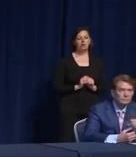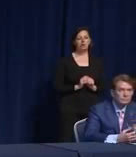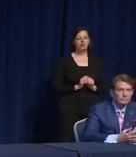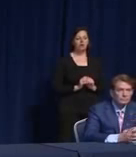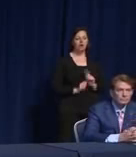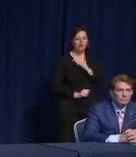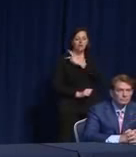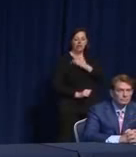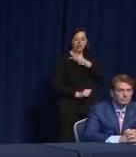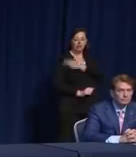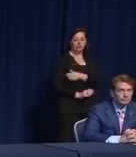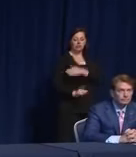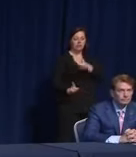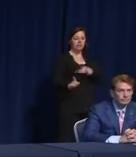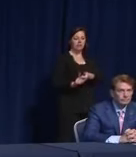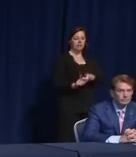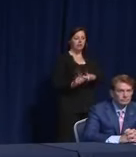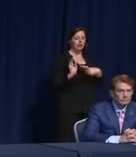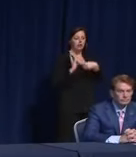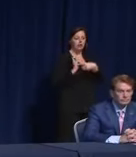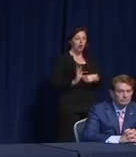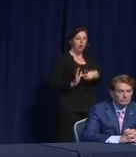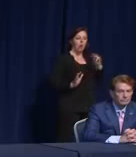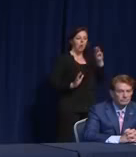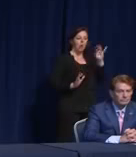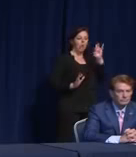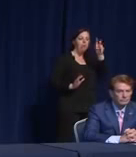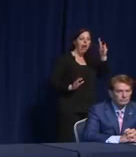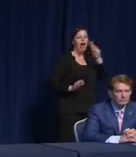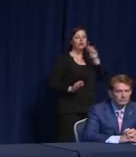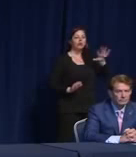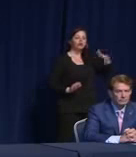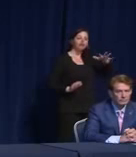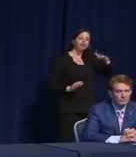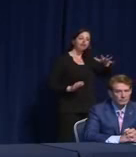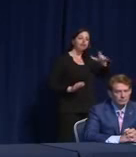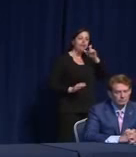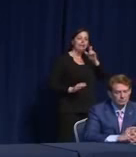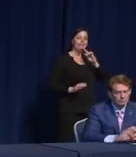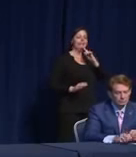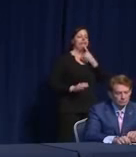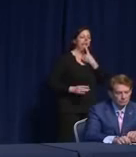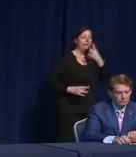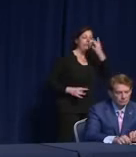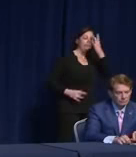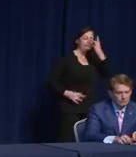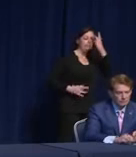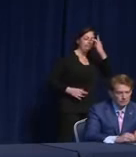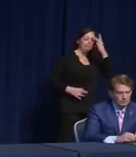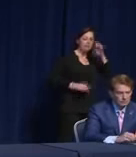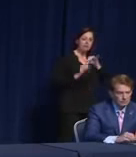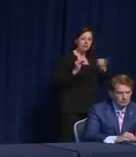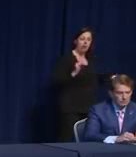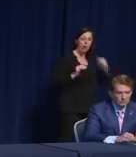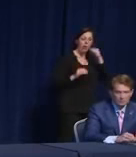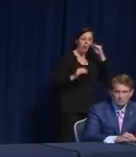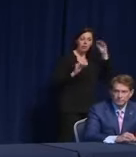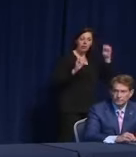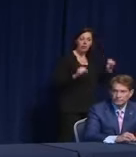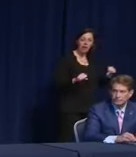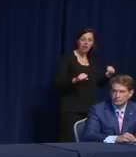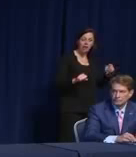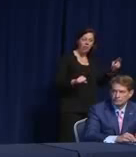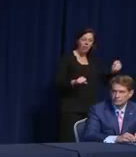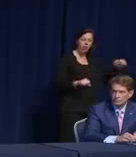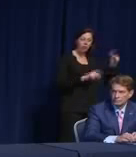that perhaps are symptomatic with mild or moderate symptoms who are allowed to be home, should not